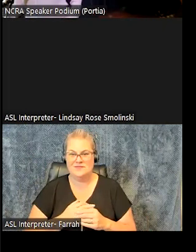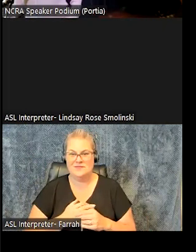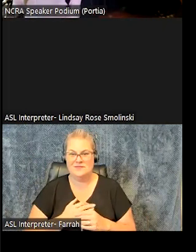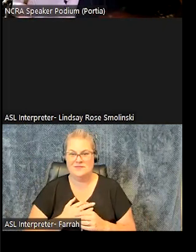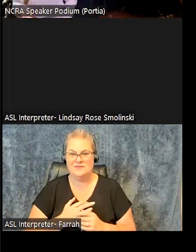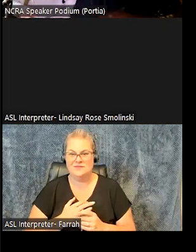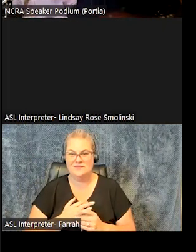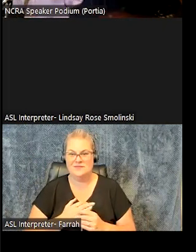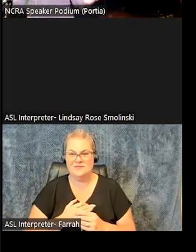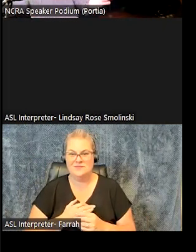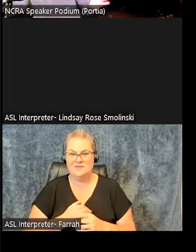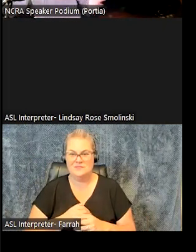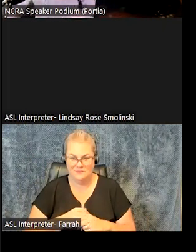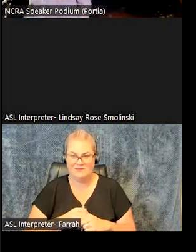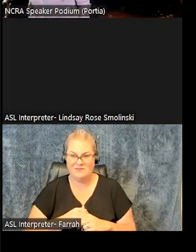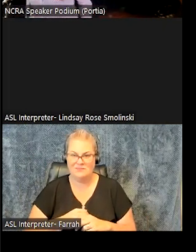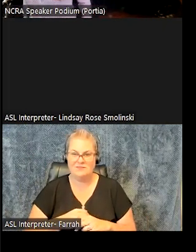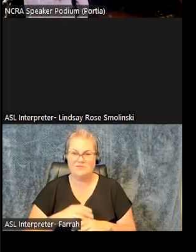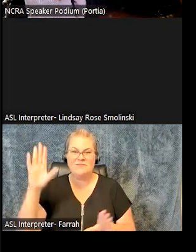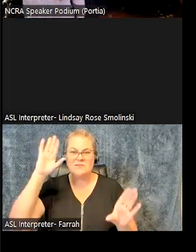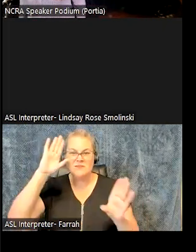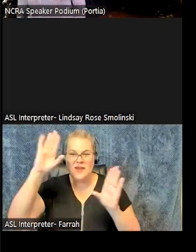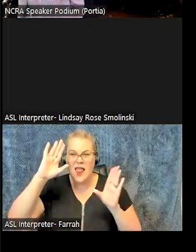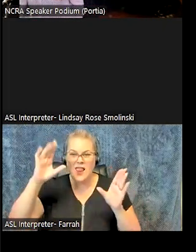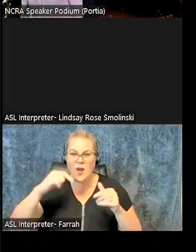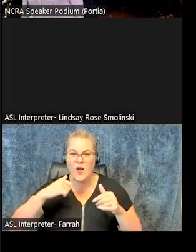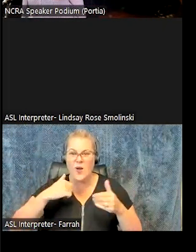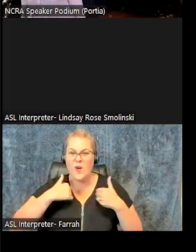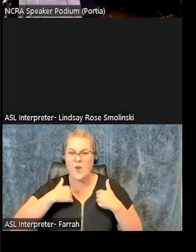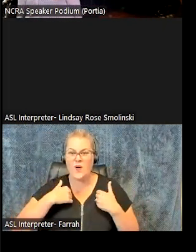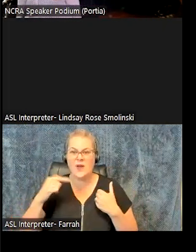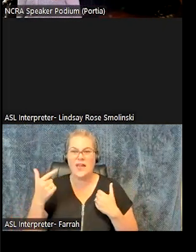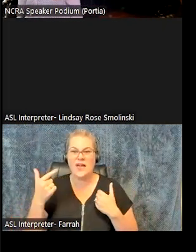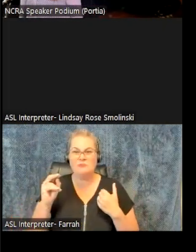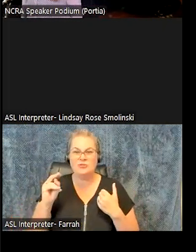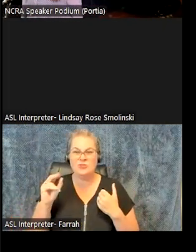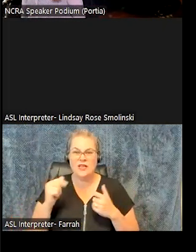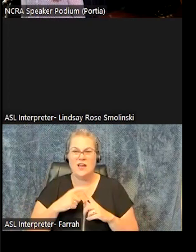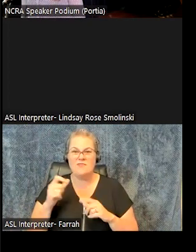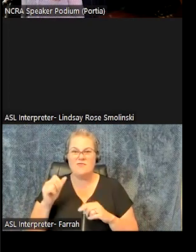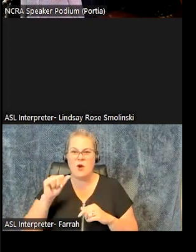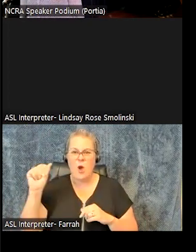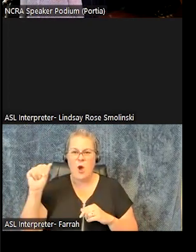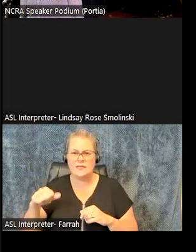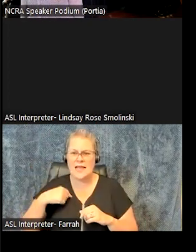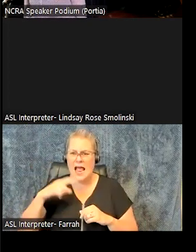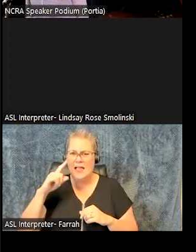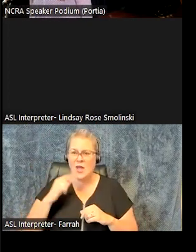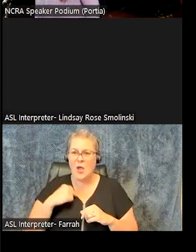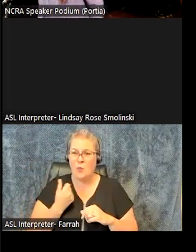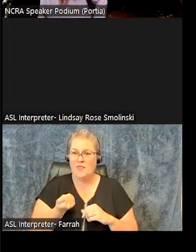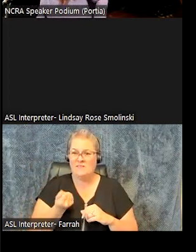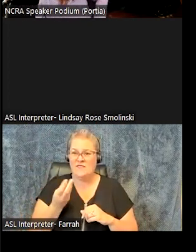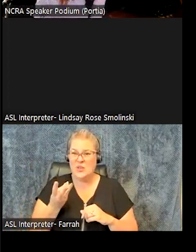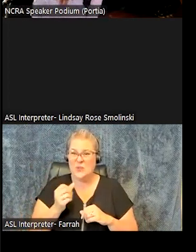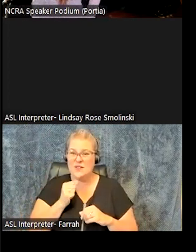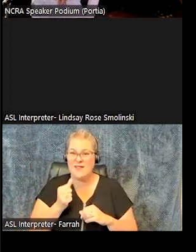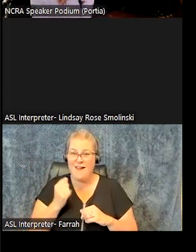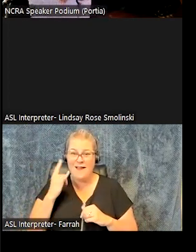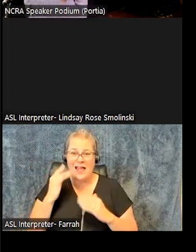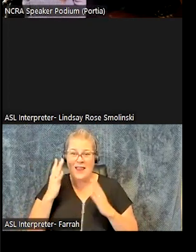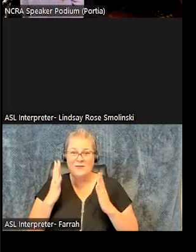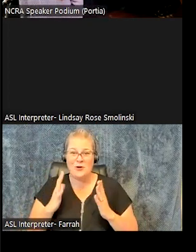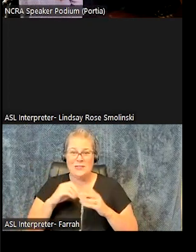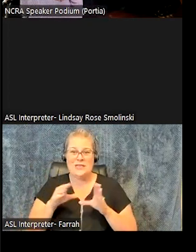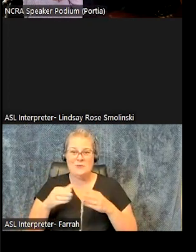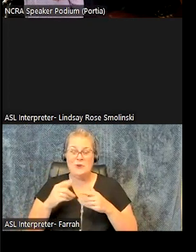Thank you. And hello, I'm Gena from Austin, Texas, one of the few, I think, non-Californians in the room. But thank you for having us